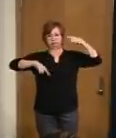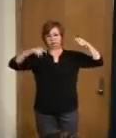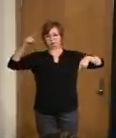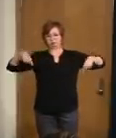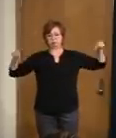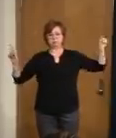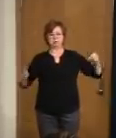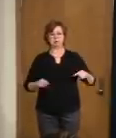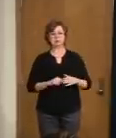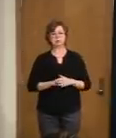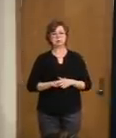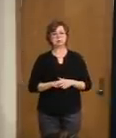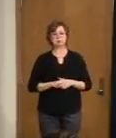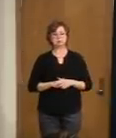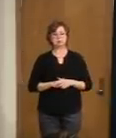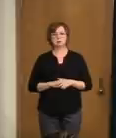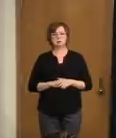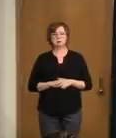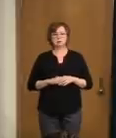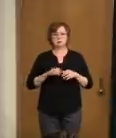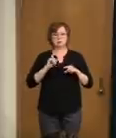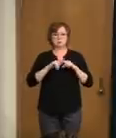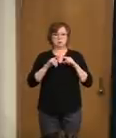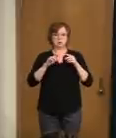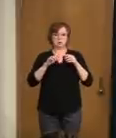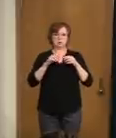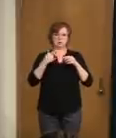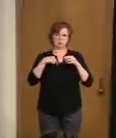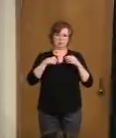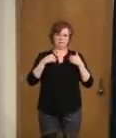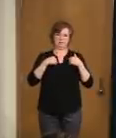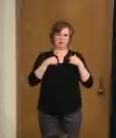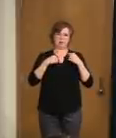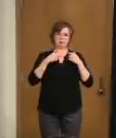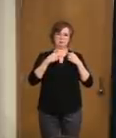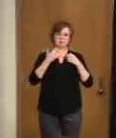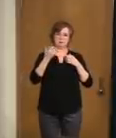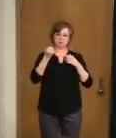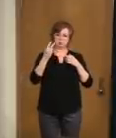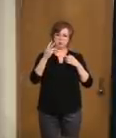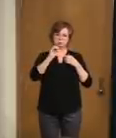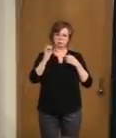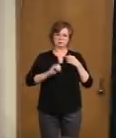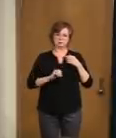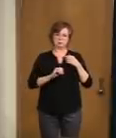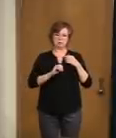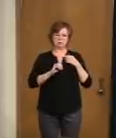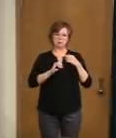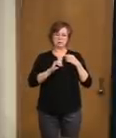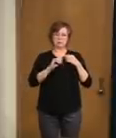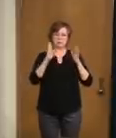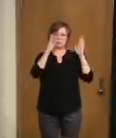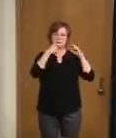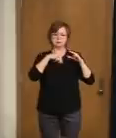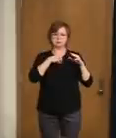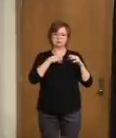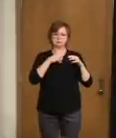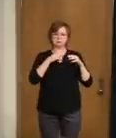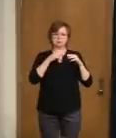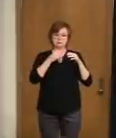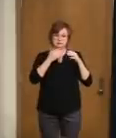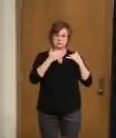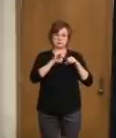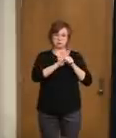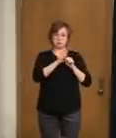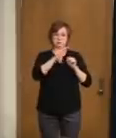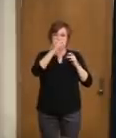fact that our test positivity is around 12% is very concerning. Really want that to go down to below 5% as well. And our testing numbers